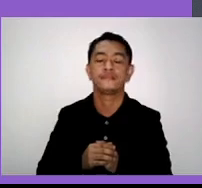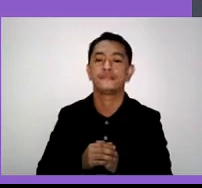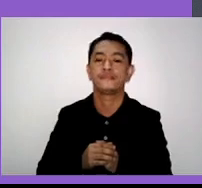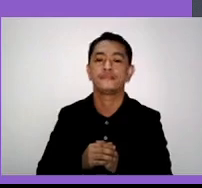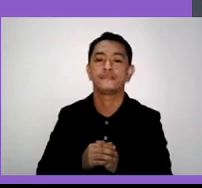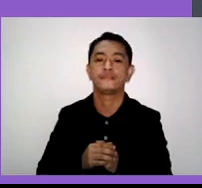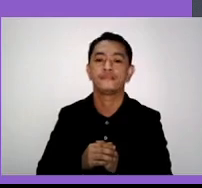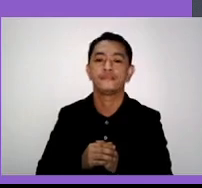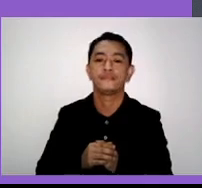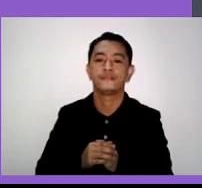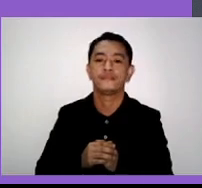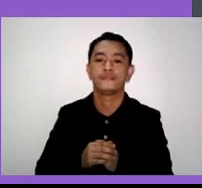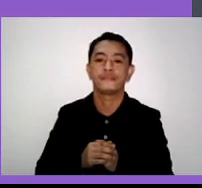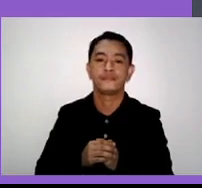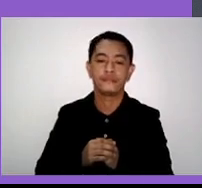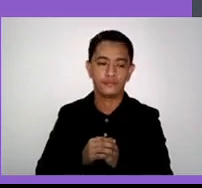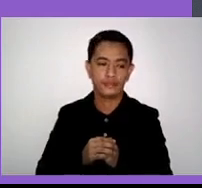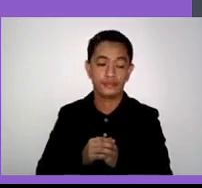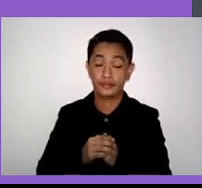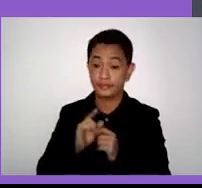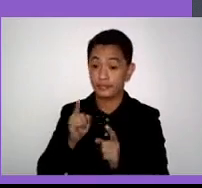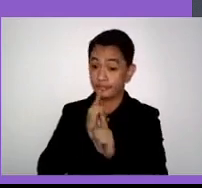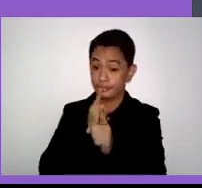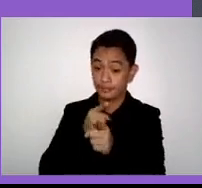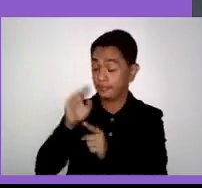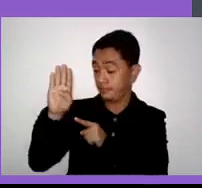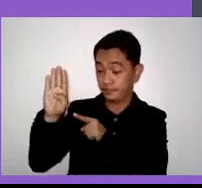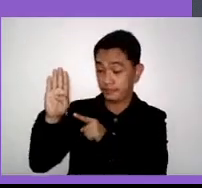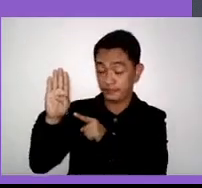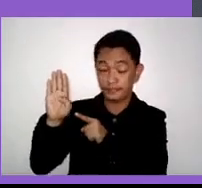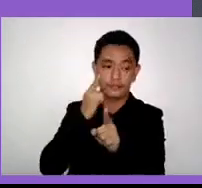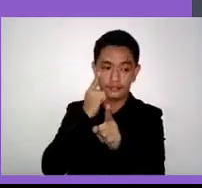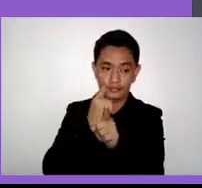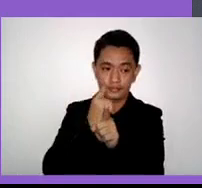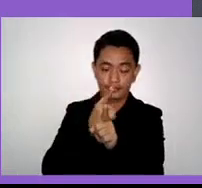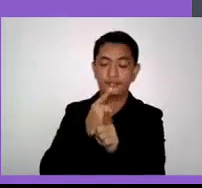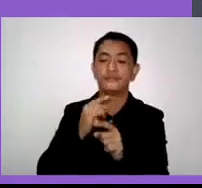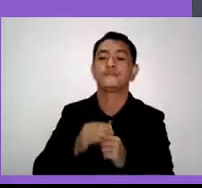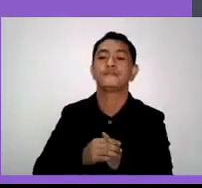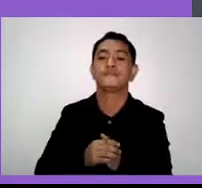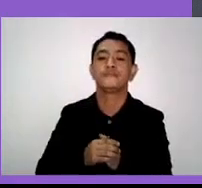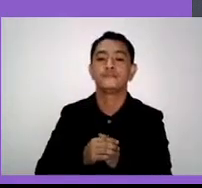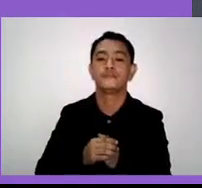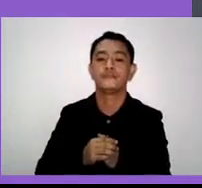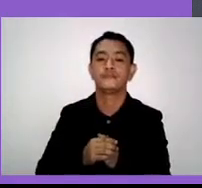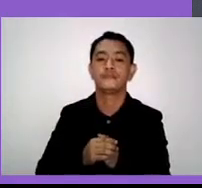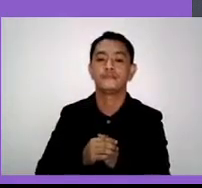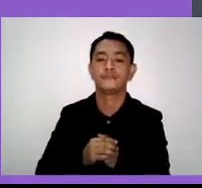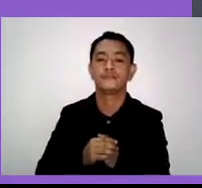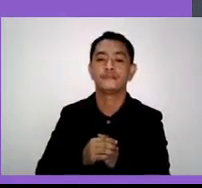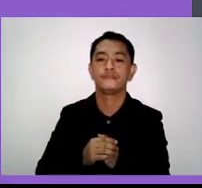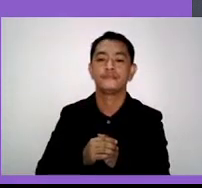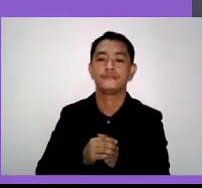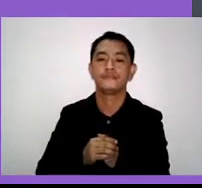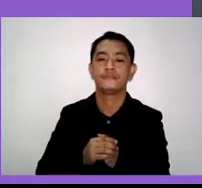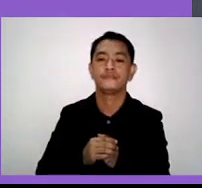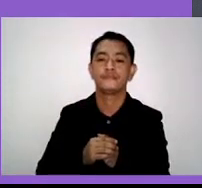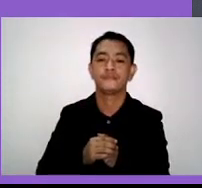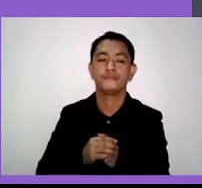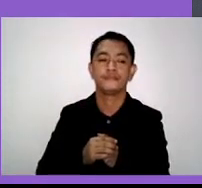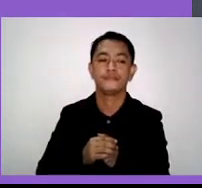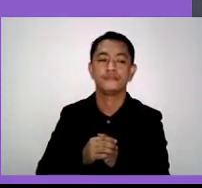If your answer is letter B, you're right. Next one. How about this one?